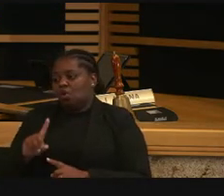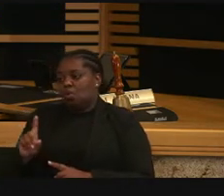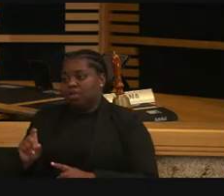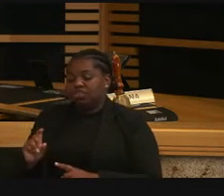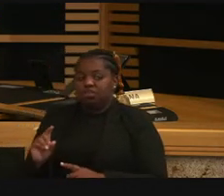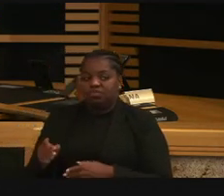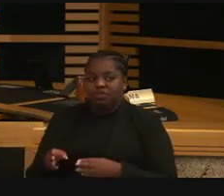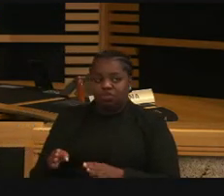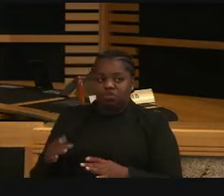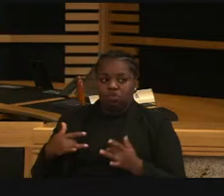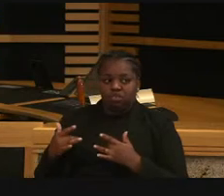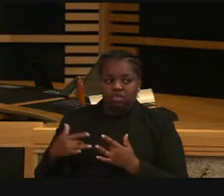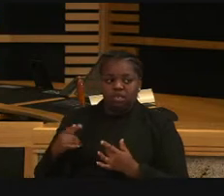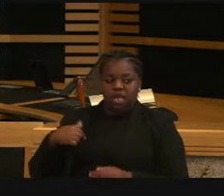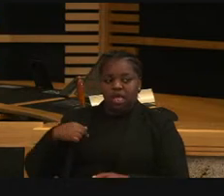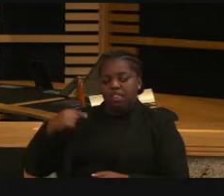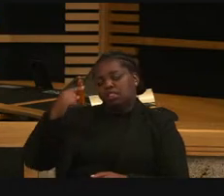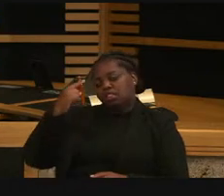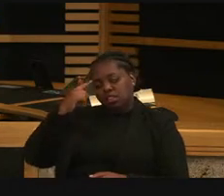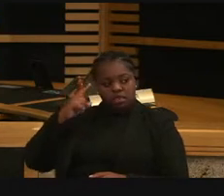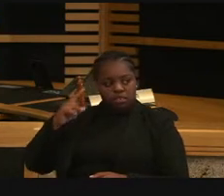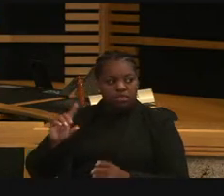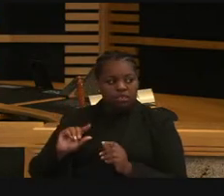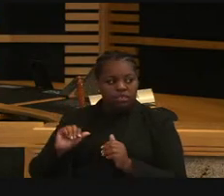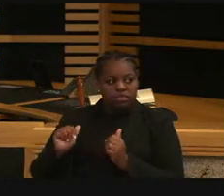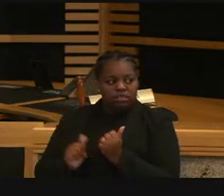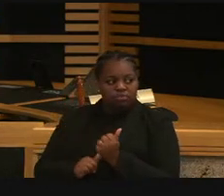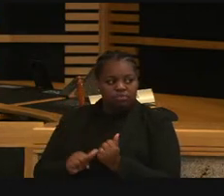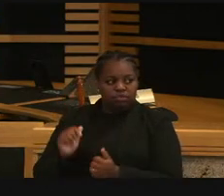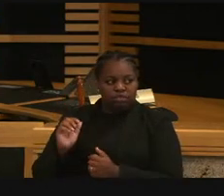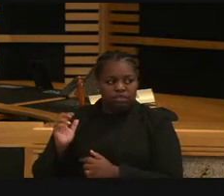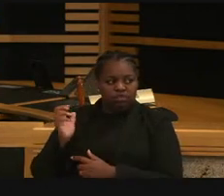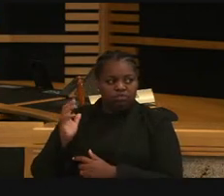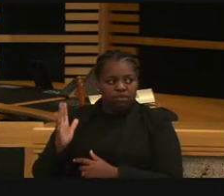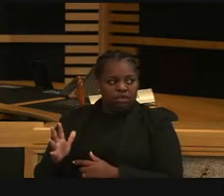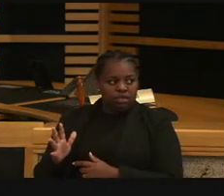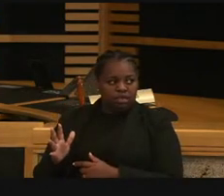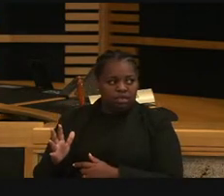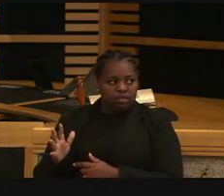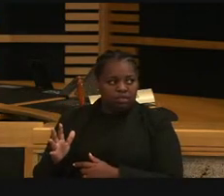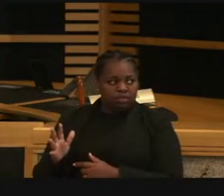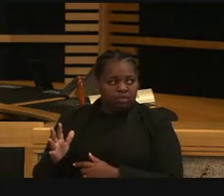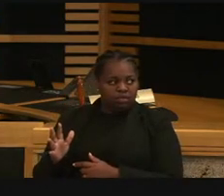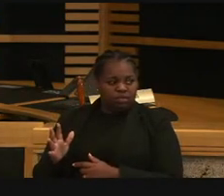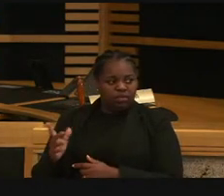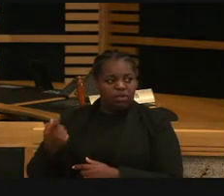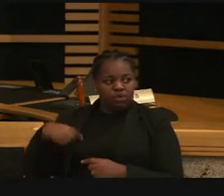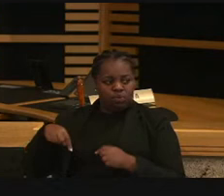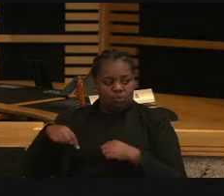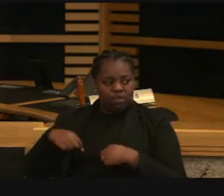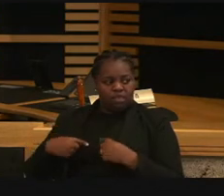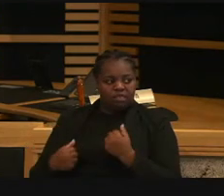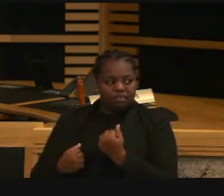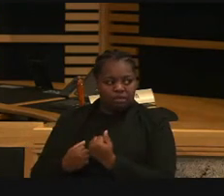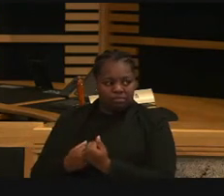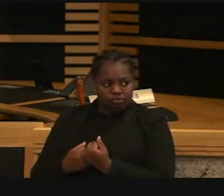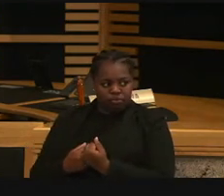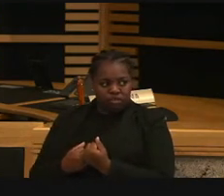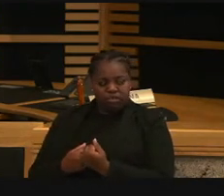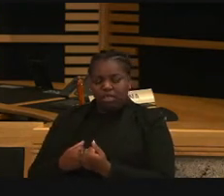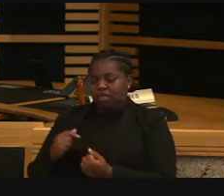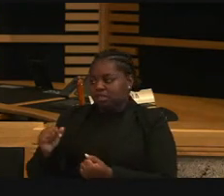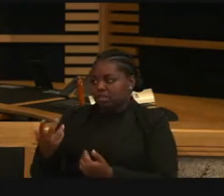concerned, I think, Honorable Deputy Speaker, as the African National Congress, We support the